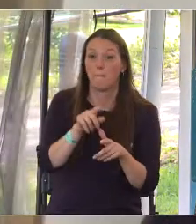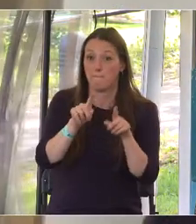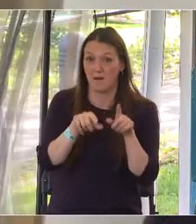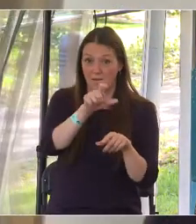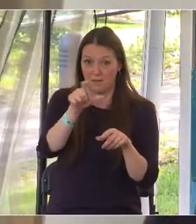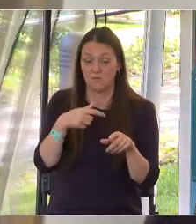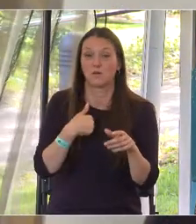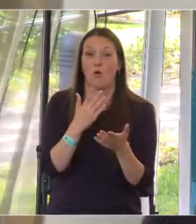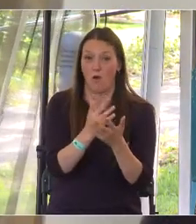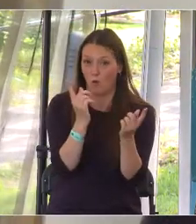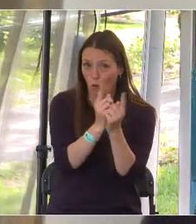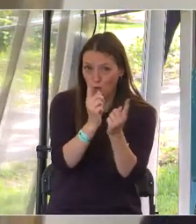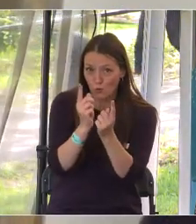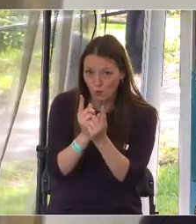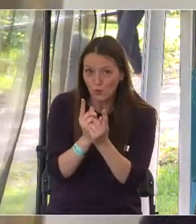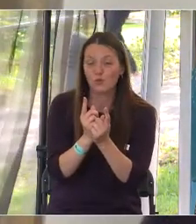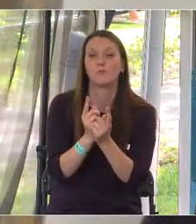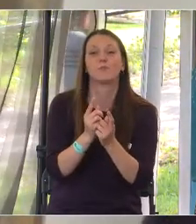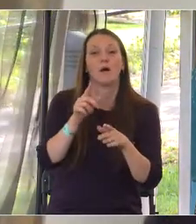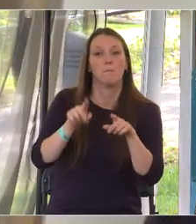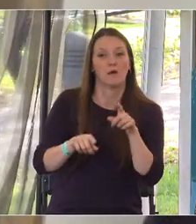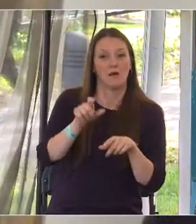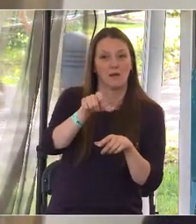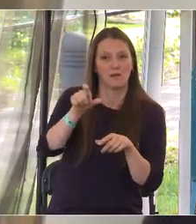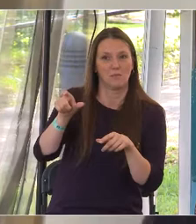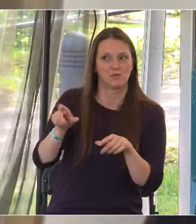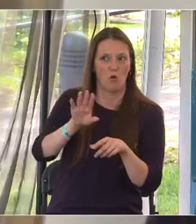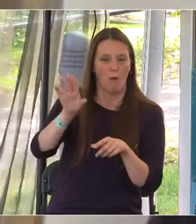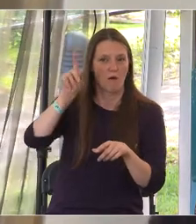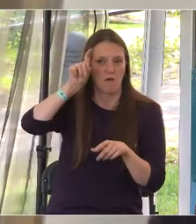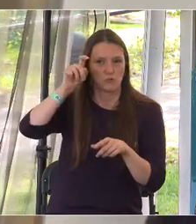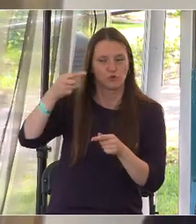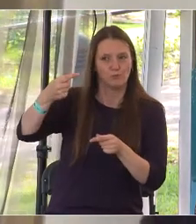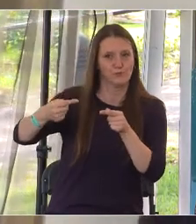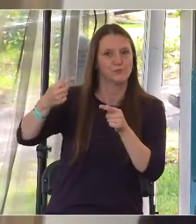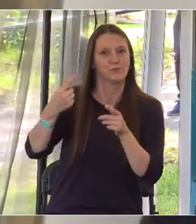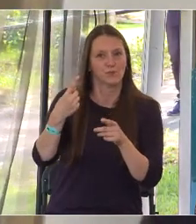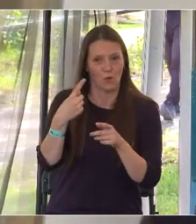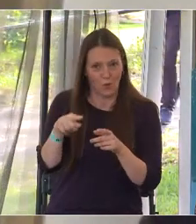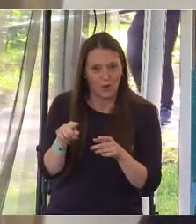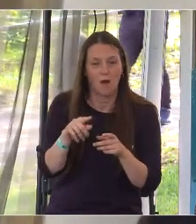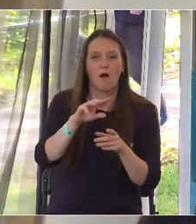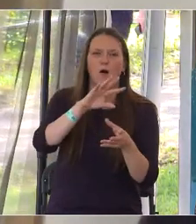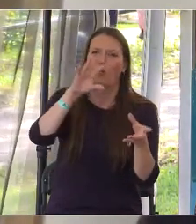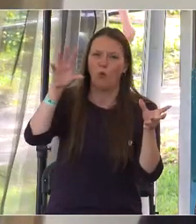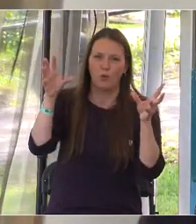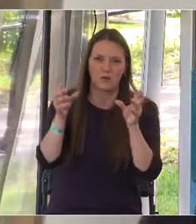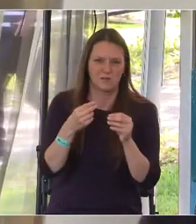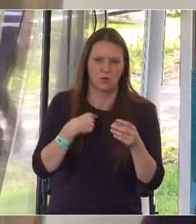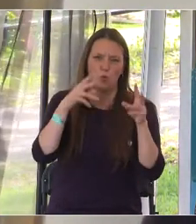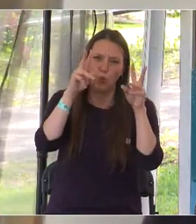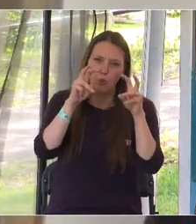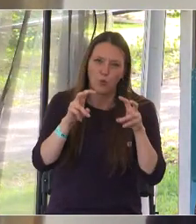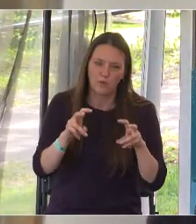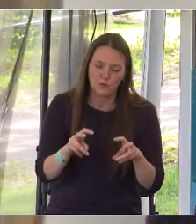some of them are just have strong opinions. generally a higher want to be in touch and understand